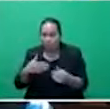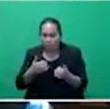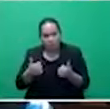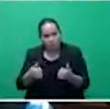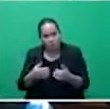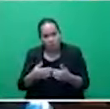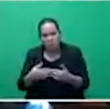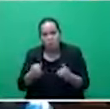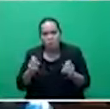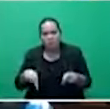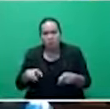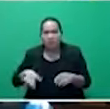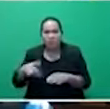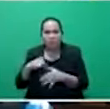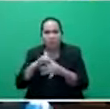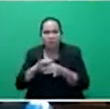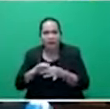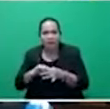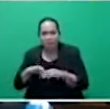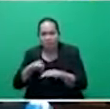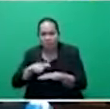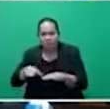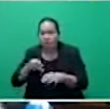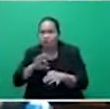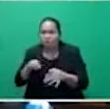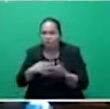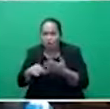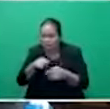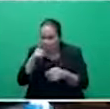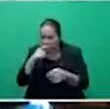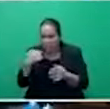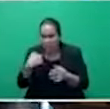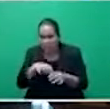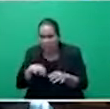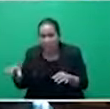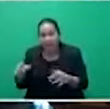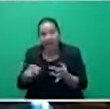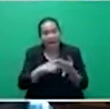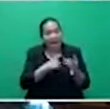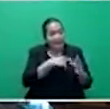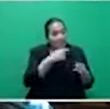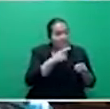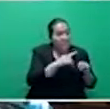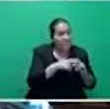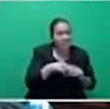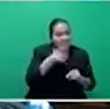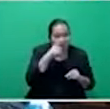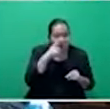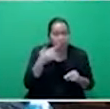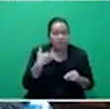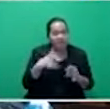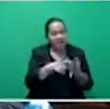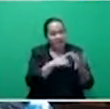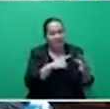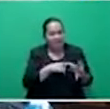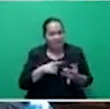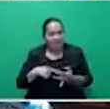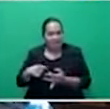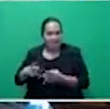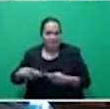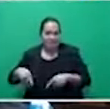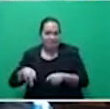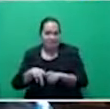those landowners. Open up opportunities not just for those landowners, but other Fijians living in other parts of Fiji. Mr. Speaker, sir.